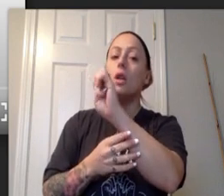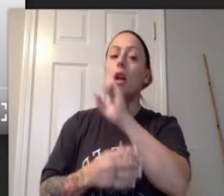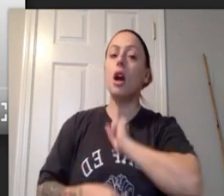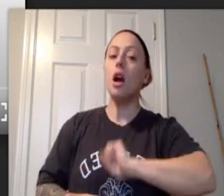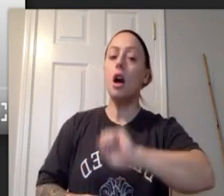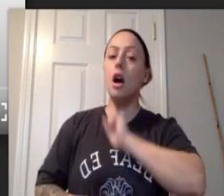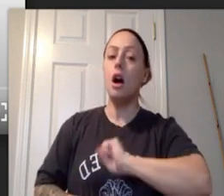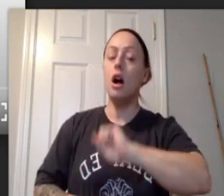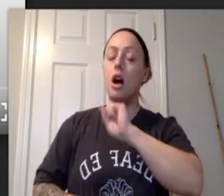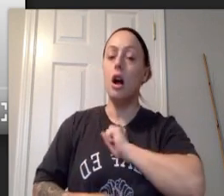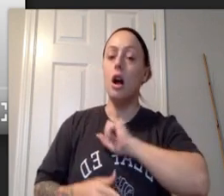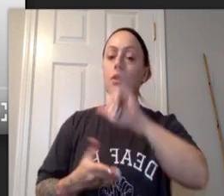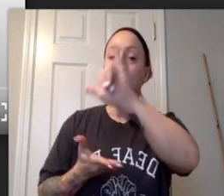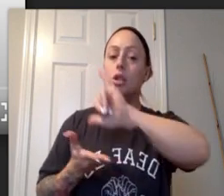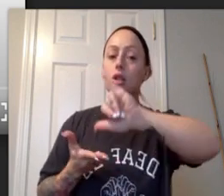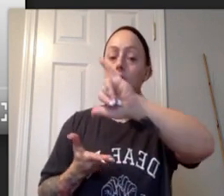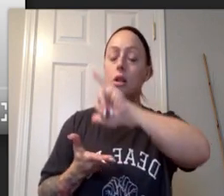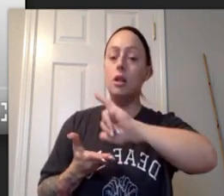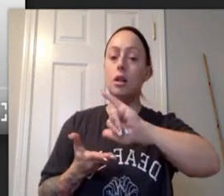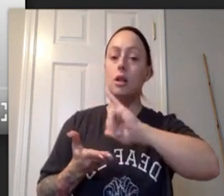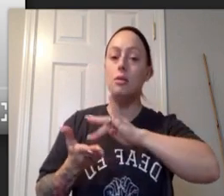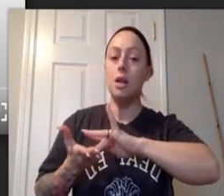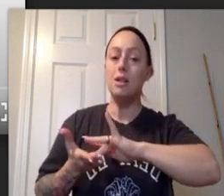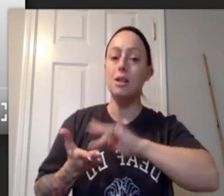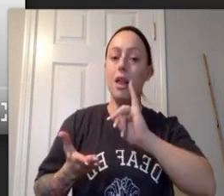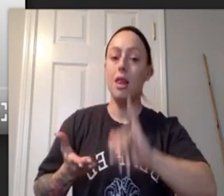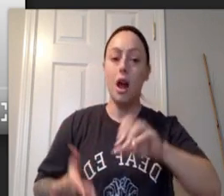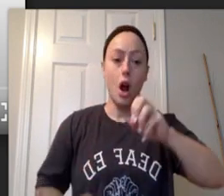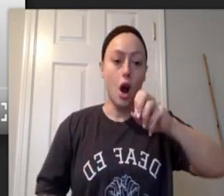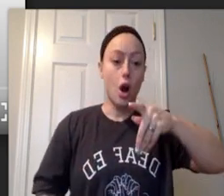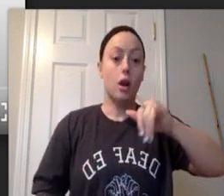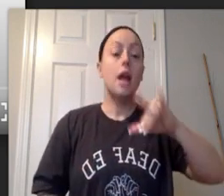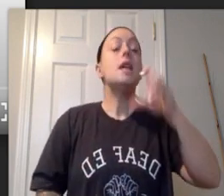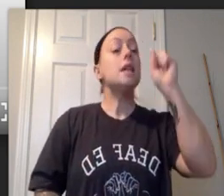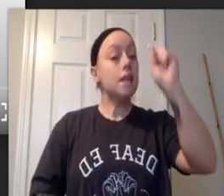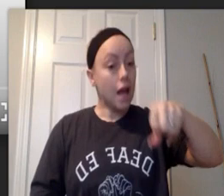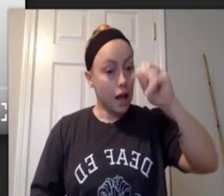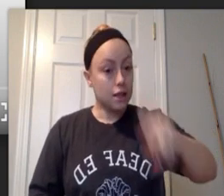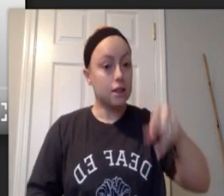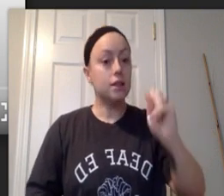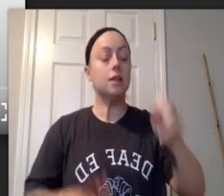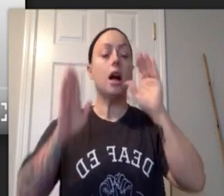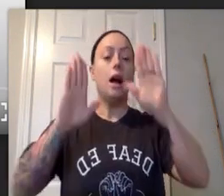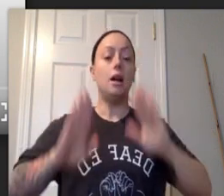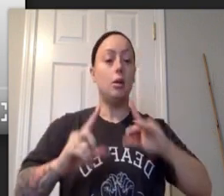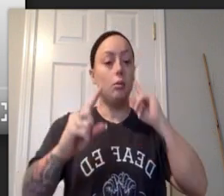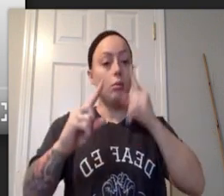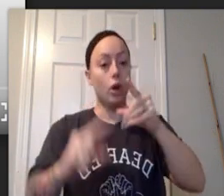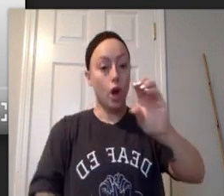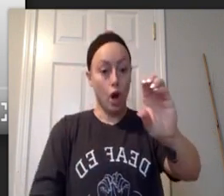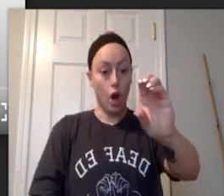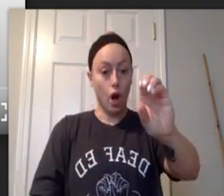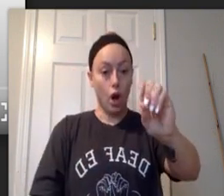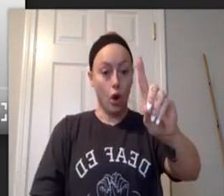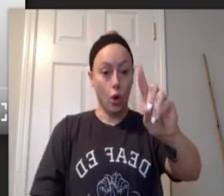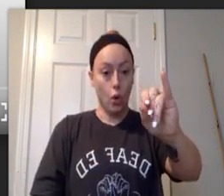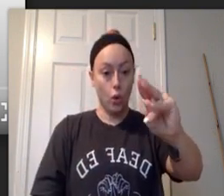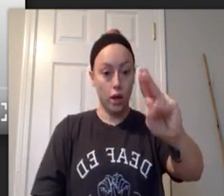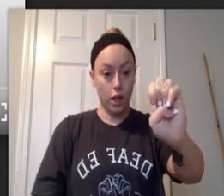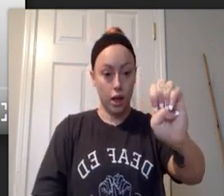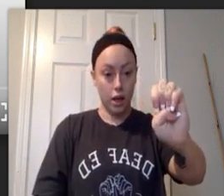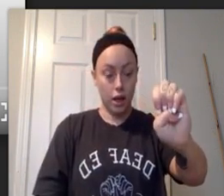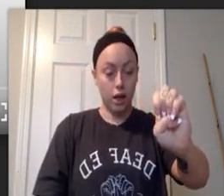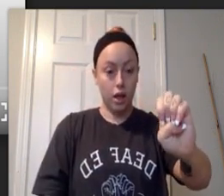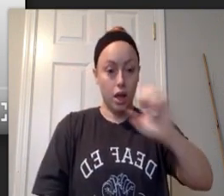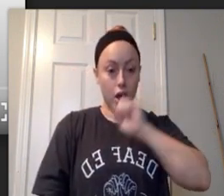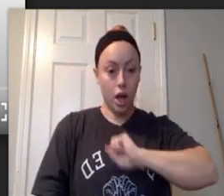would be considered an opioid as well? Yes, great point. So codeine itself, yes. And that's why codeine cough syrup, you